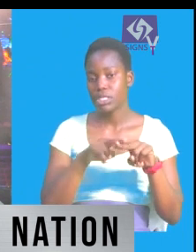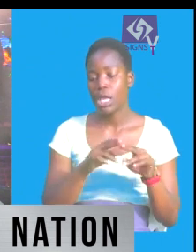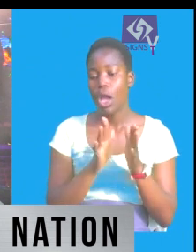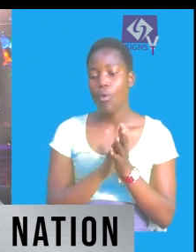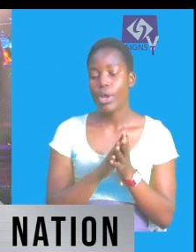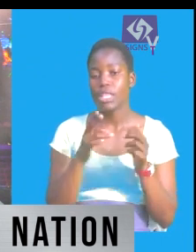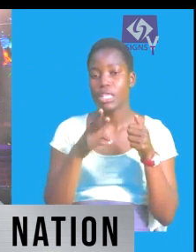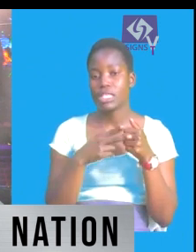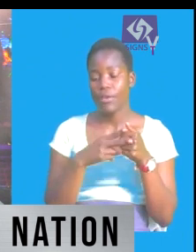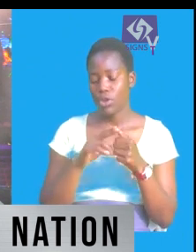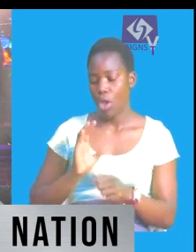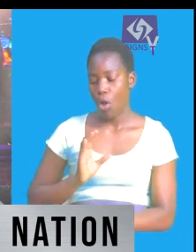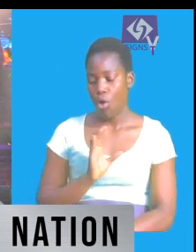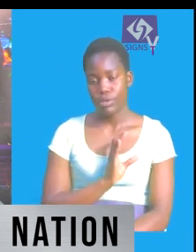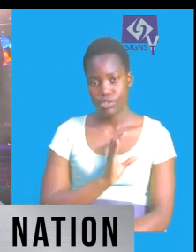7